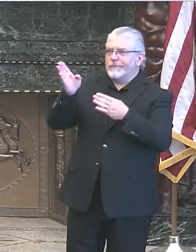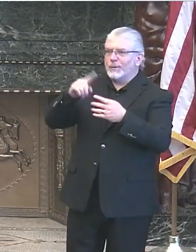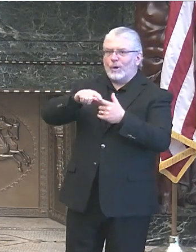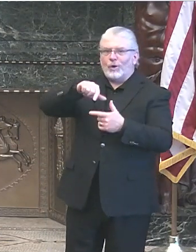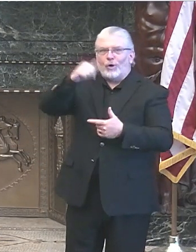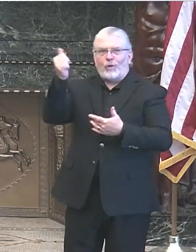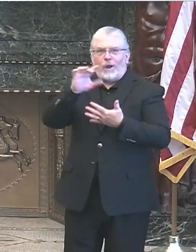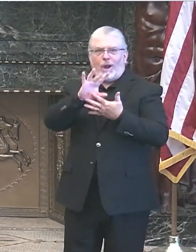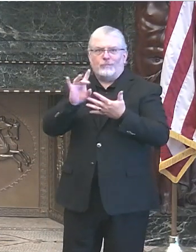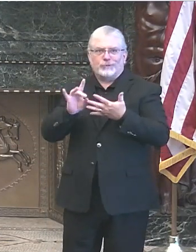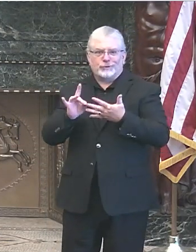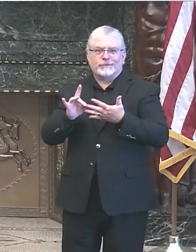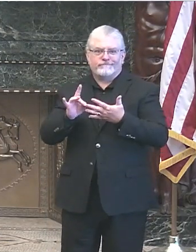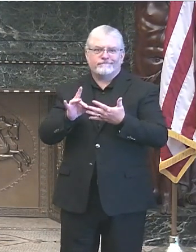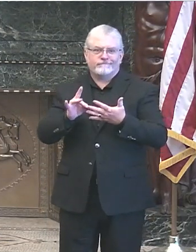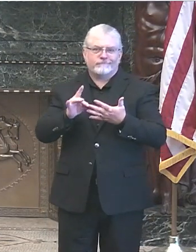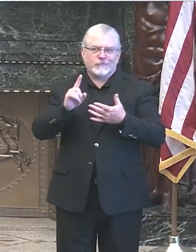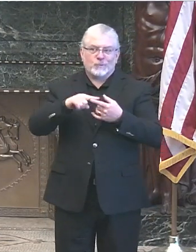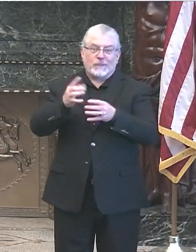masks for our healthcare system.